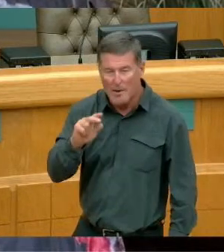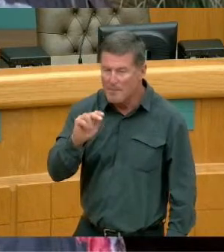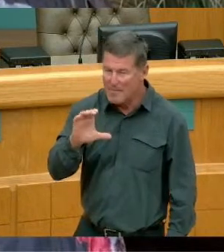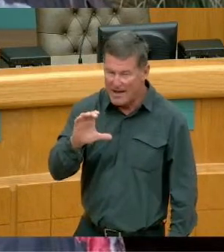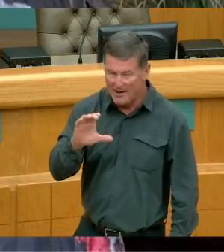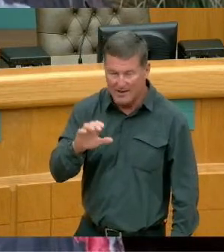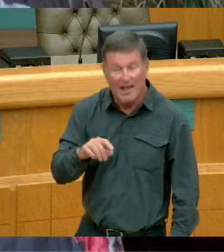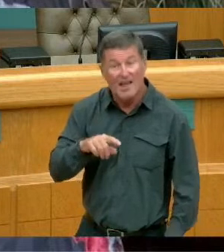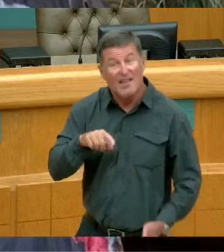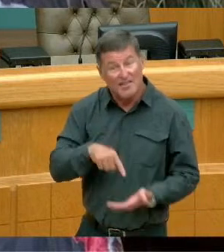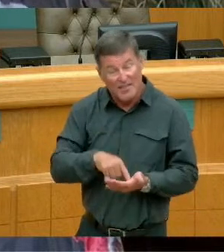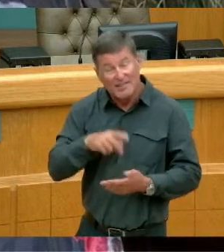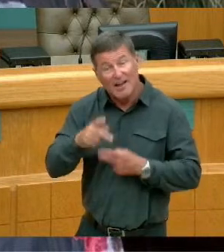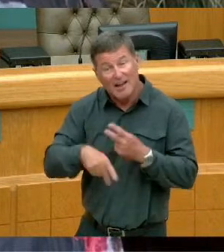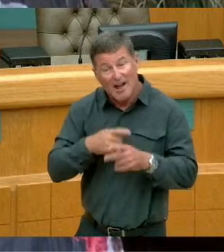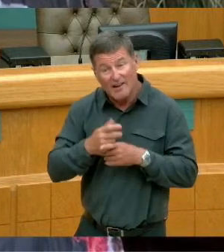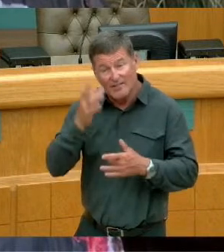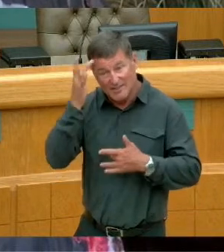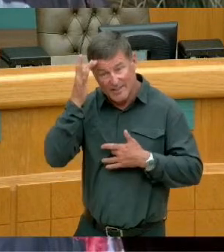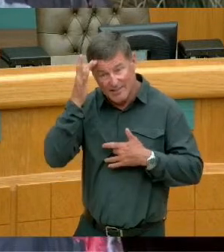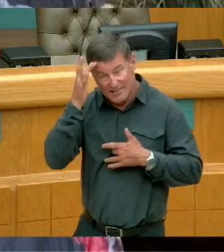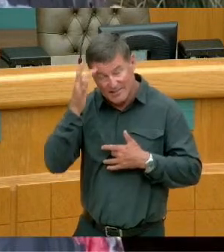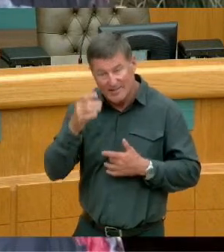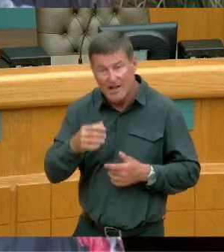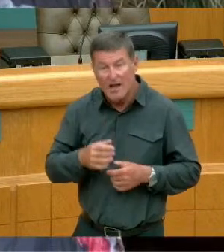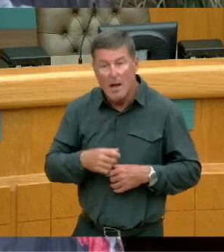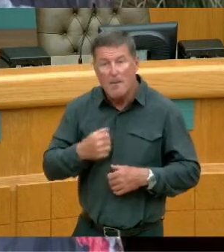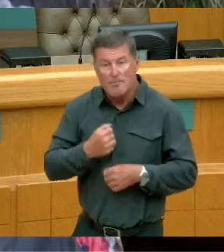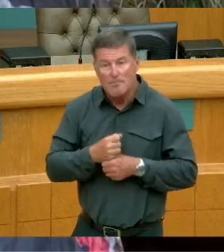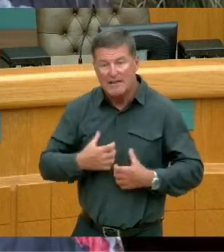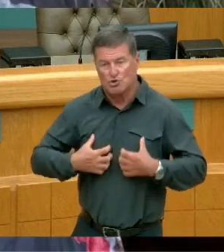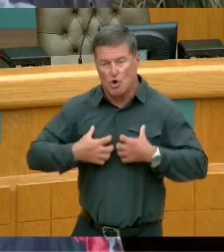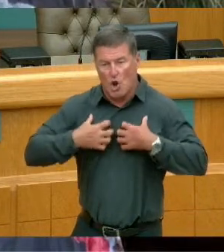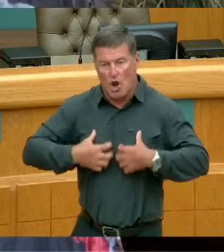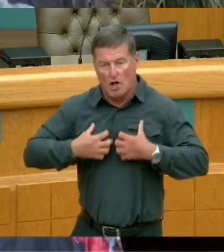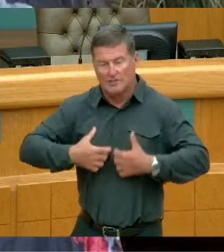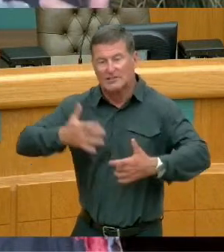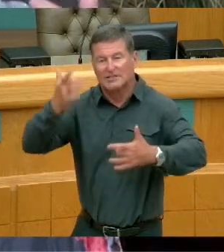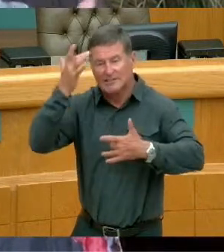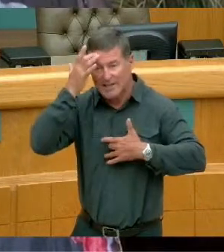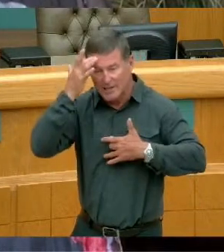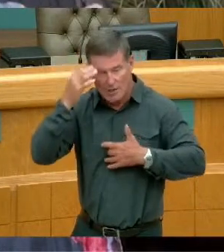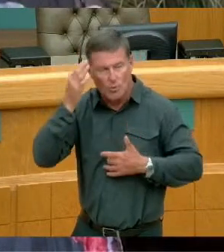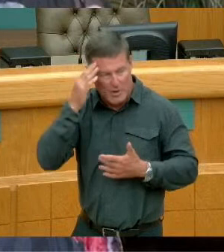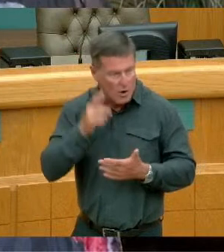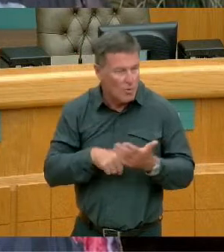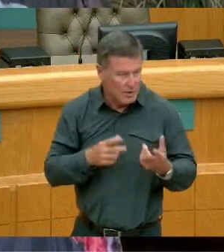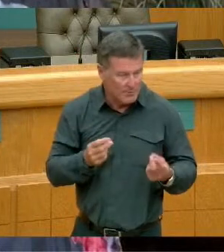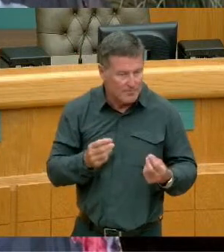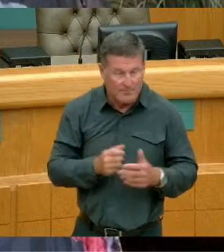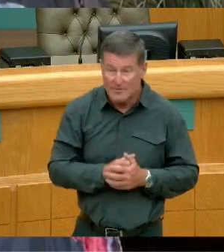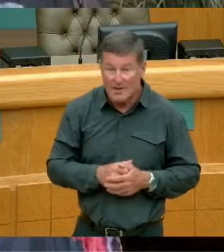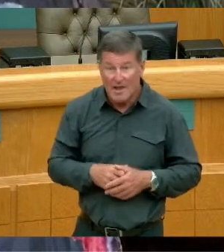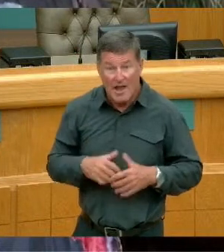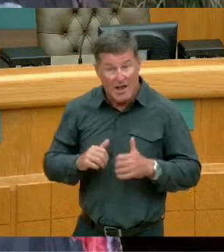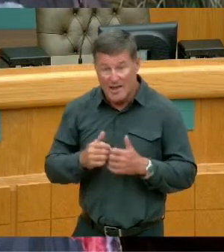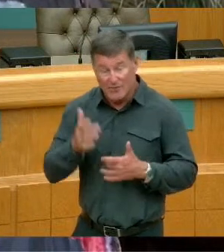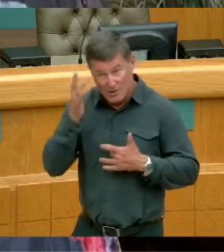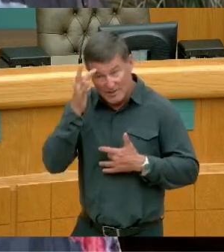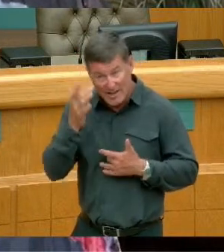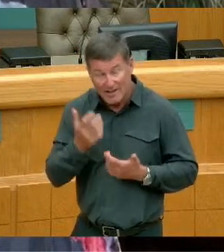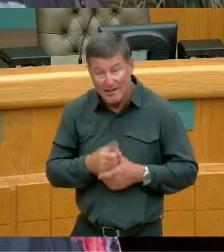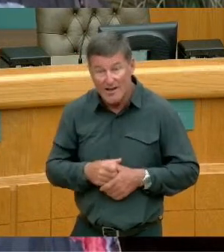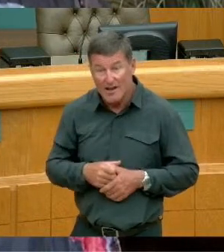with respiratory viruses before, and we know what to do. So what do we actually do? We get plenty of sleep, get plenty of